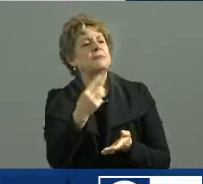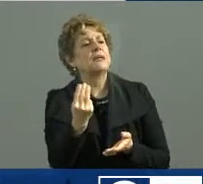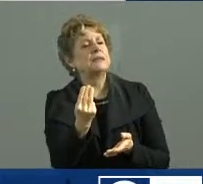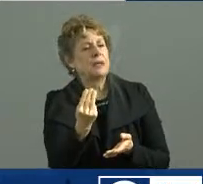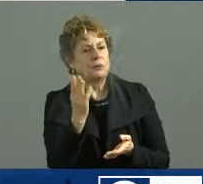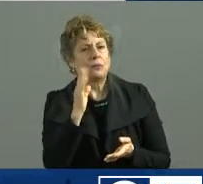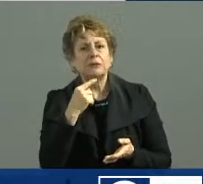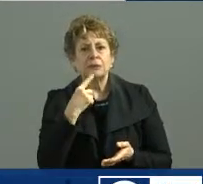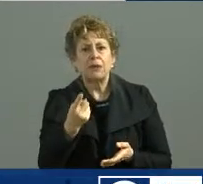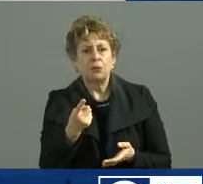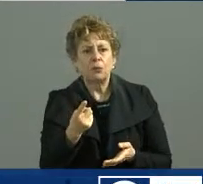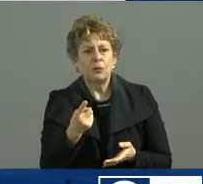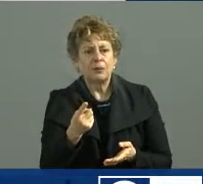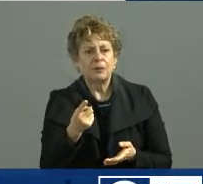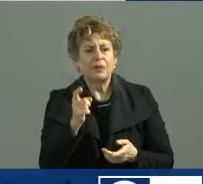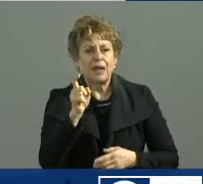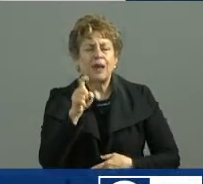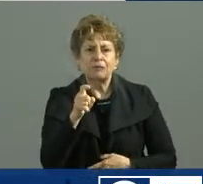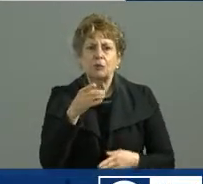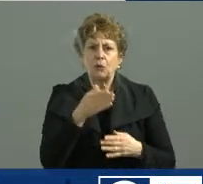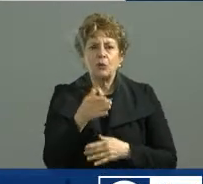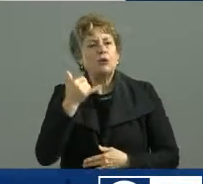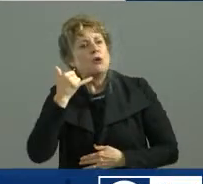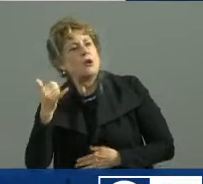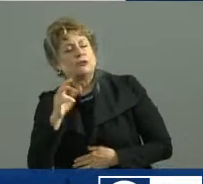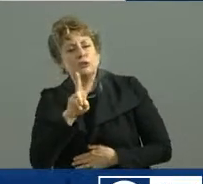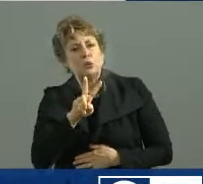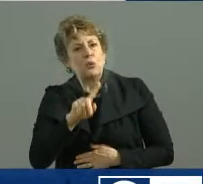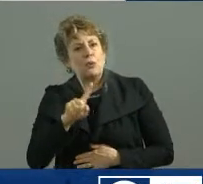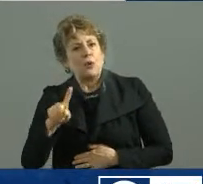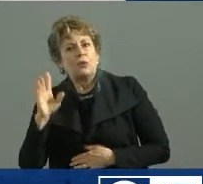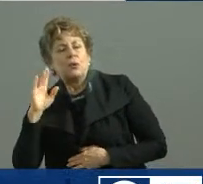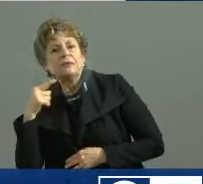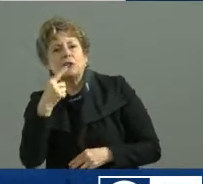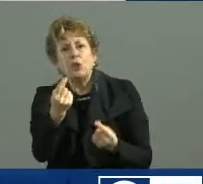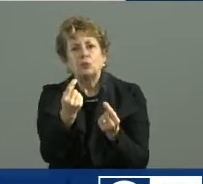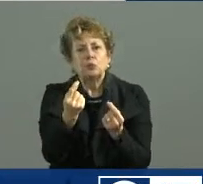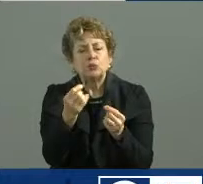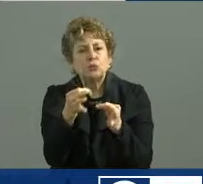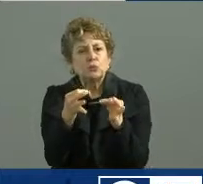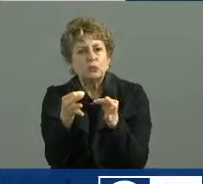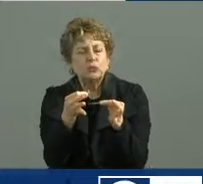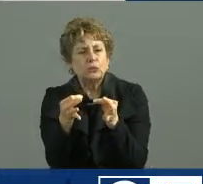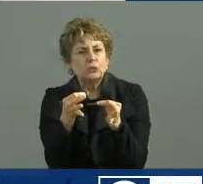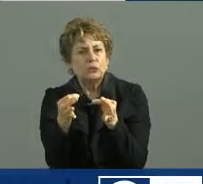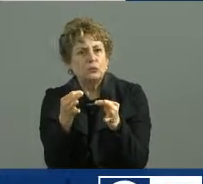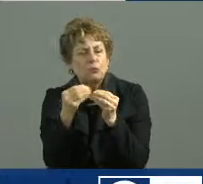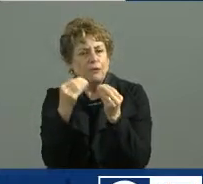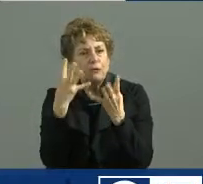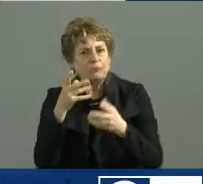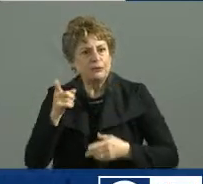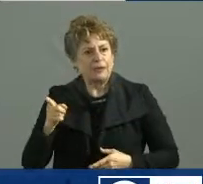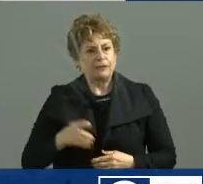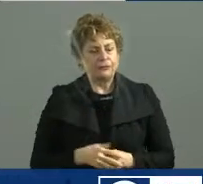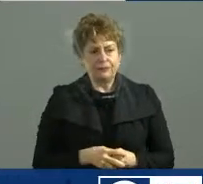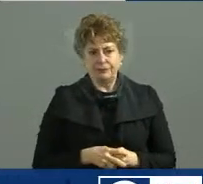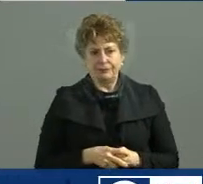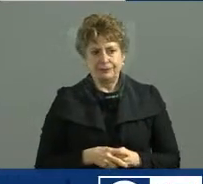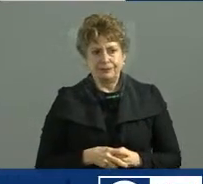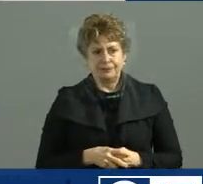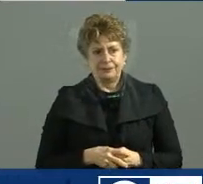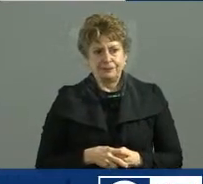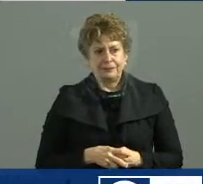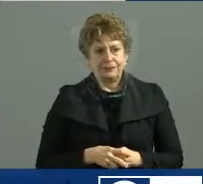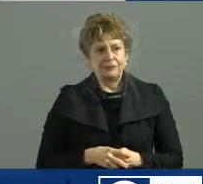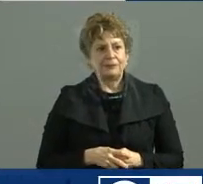that will be on our website over the weekend. And you'll post that phone number over the weekend too, or on Monday, that people